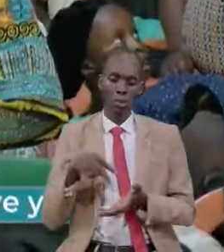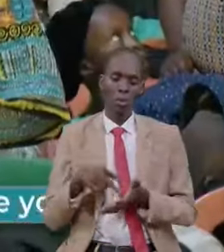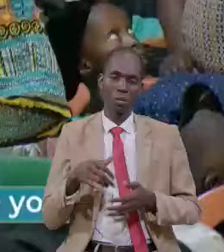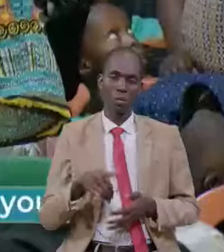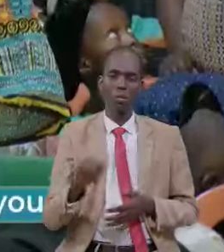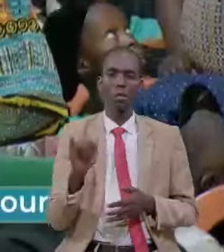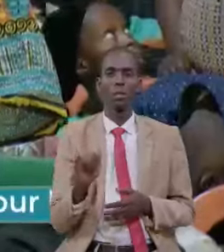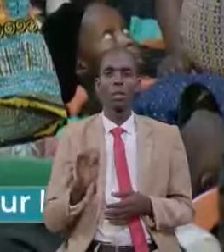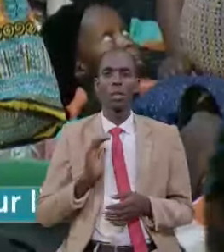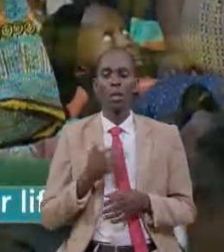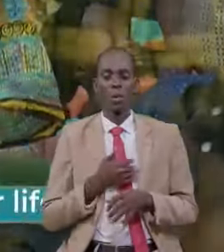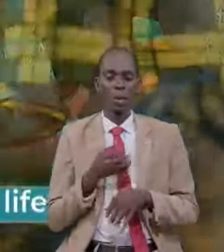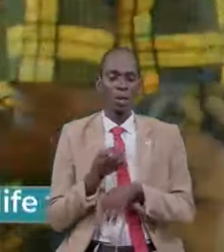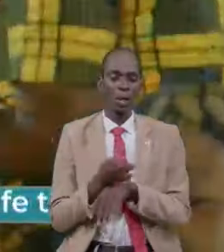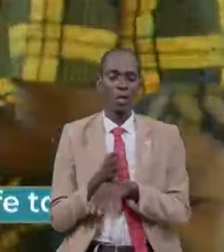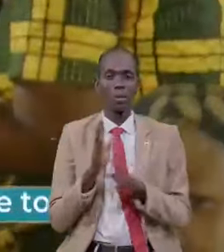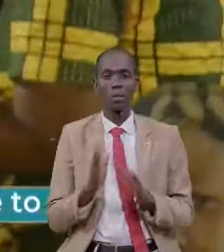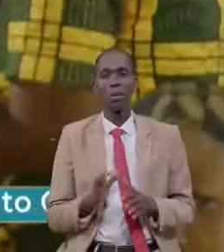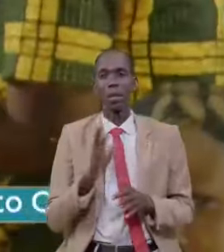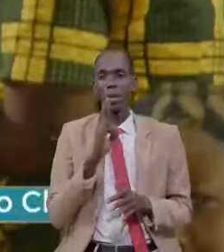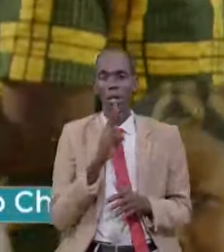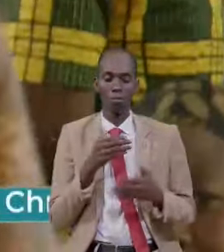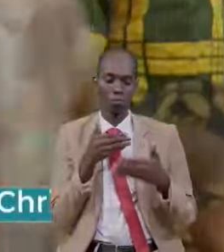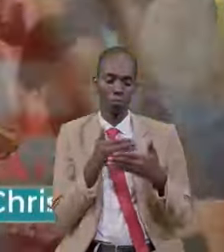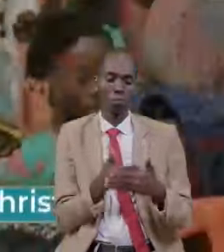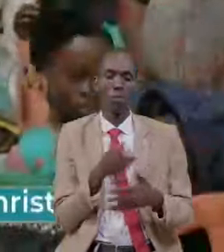Our counselors are by your side.